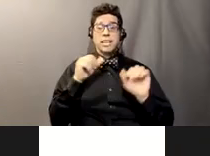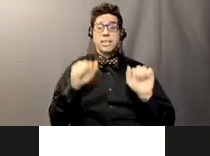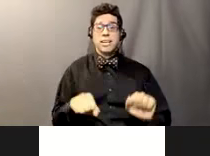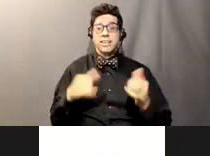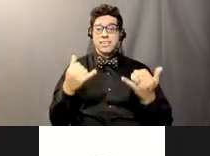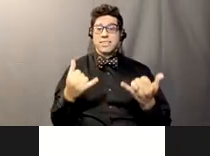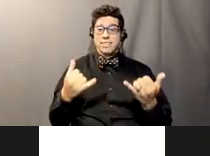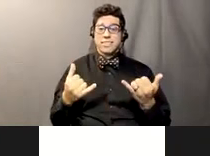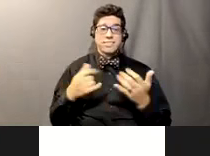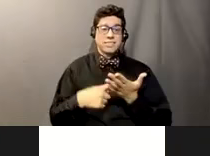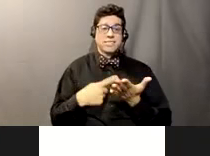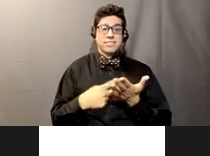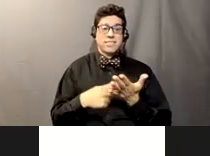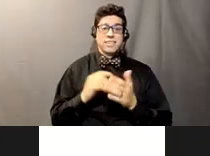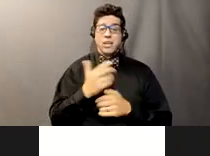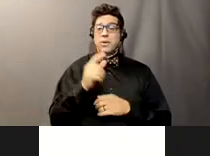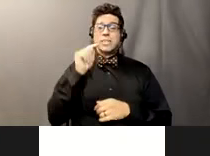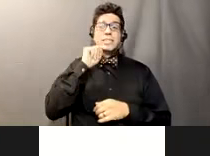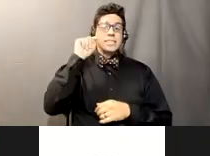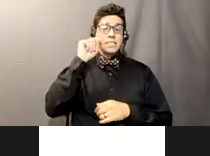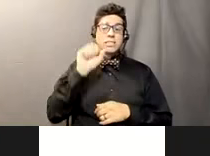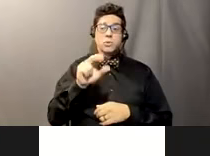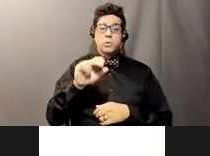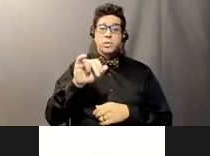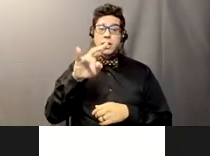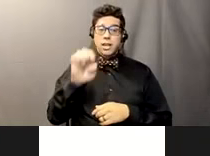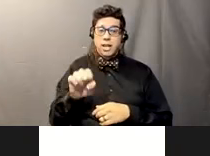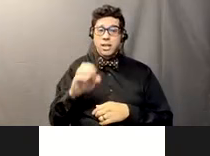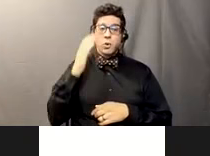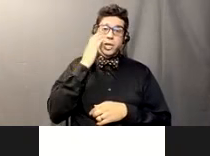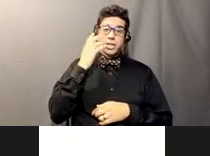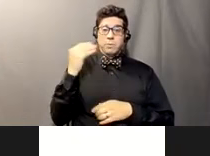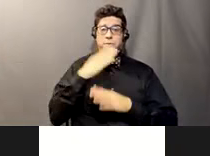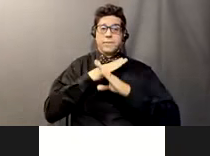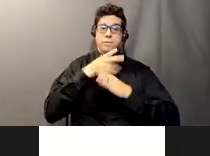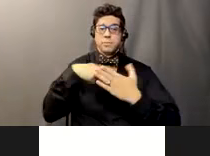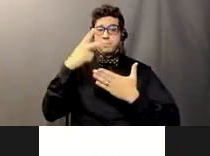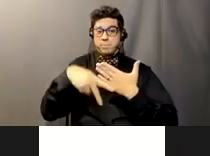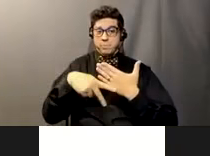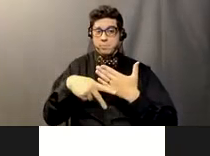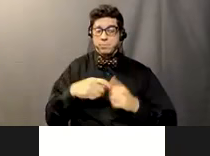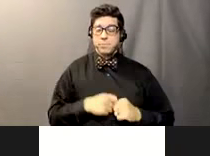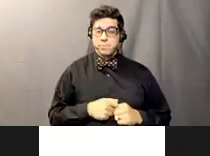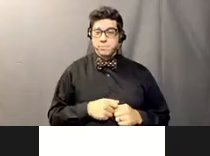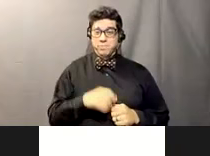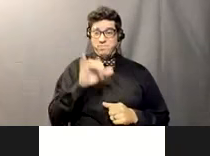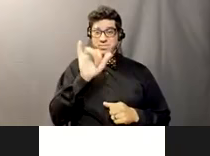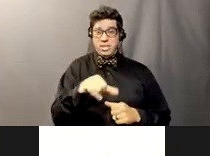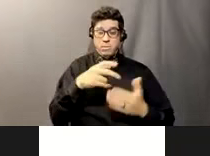learning more about our teen suicide awareness and prevention program, this program was originally developed in